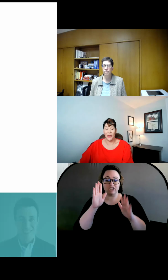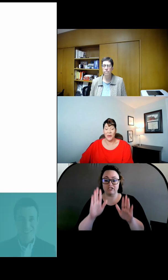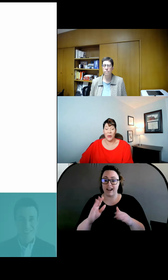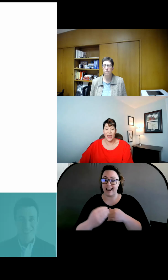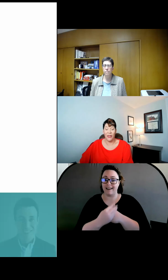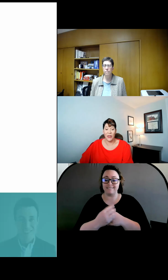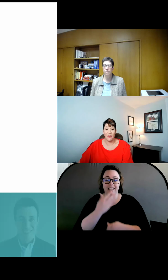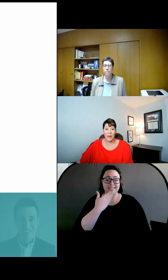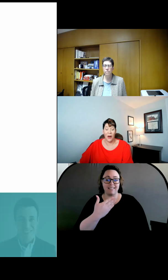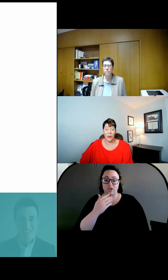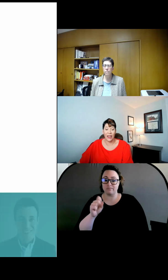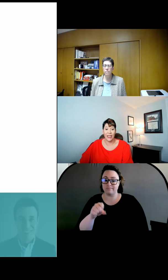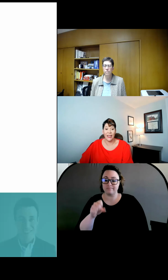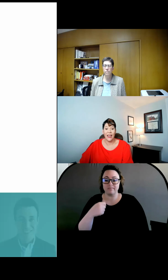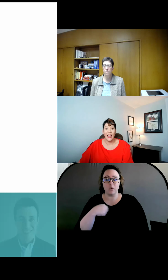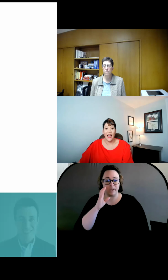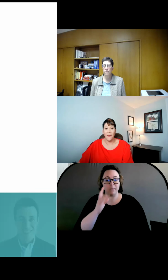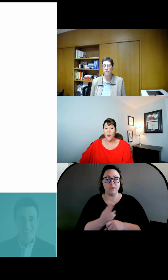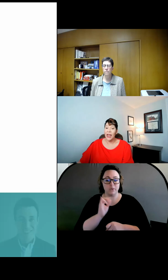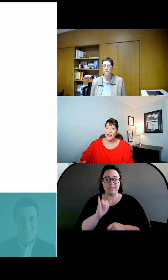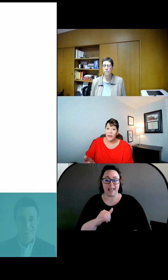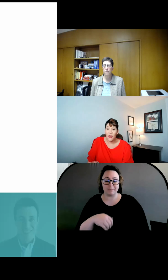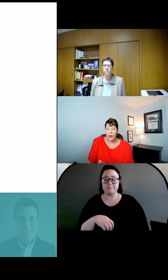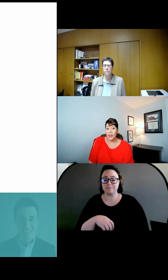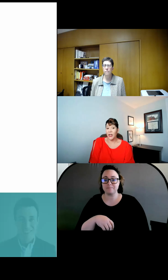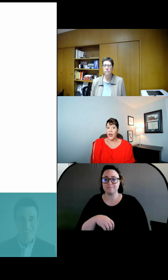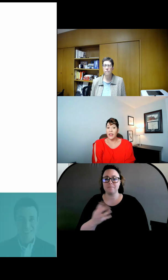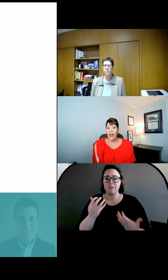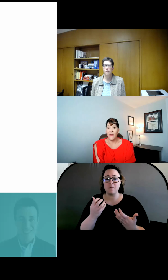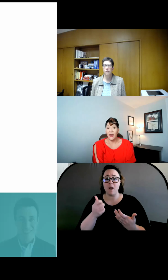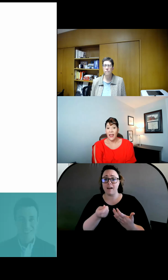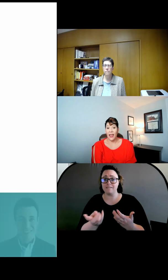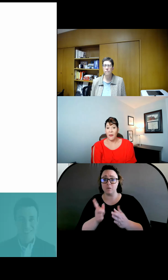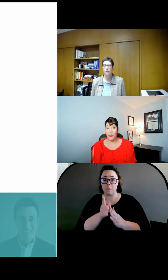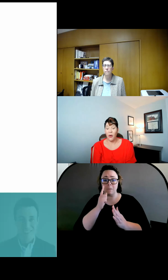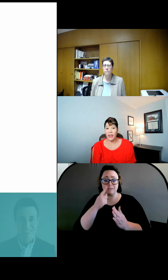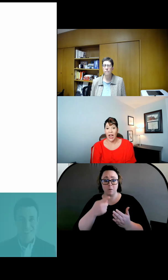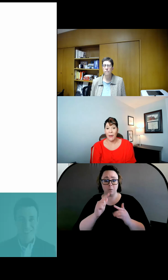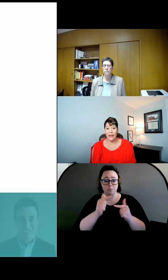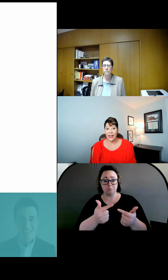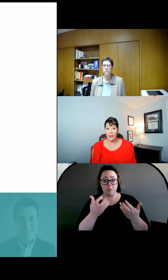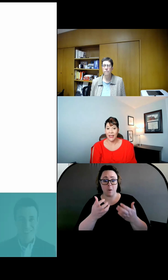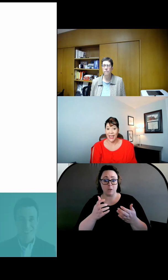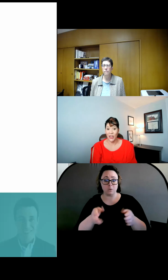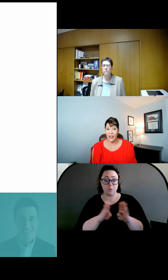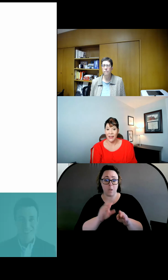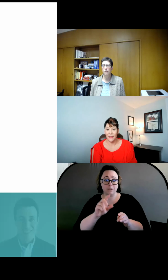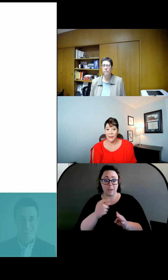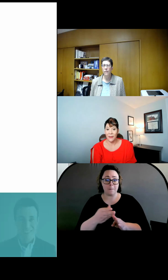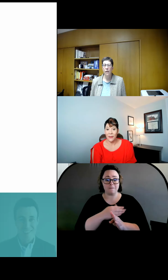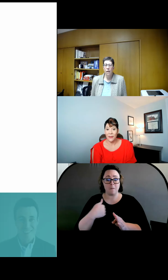you. We definitely use that in our practice. Want to give you a few moments to close out before we talk about next month's